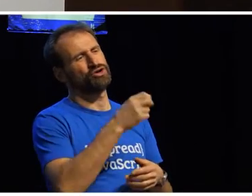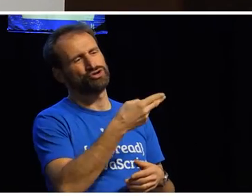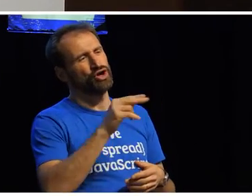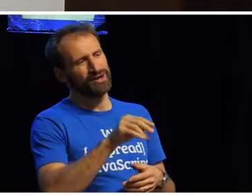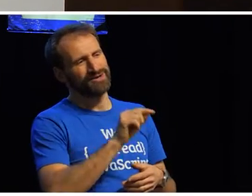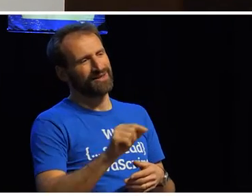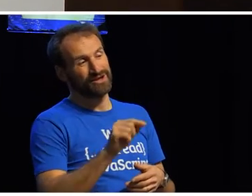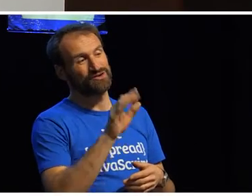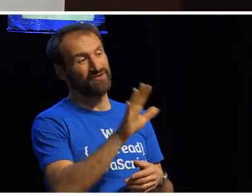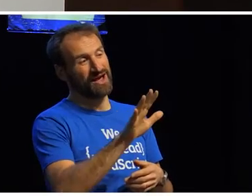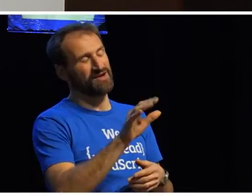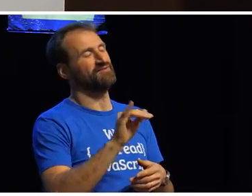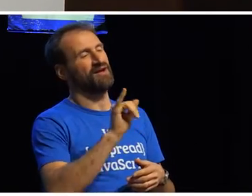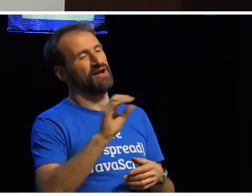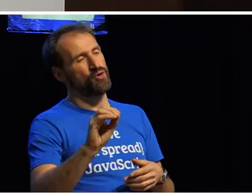johnny-5.io.